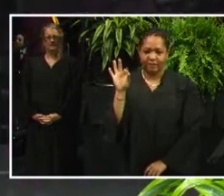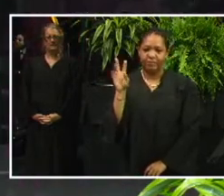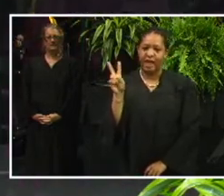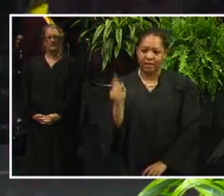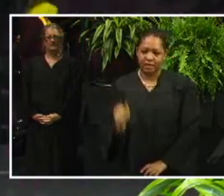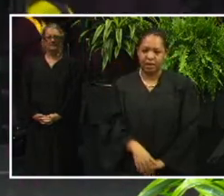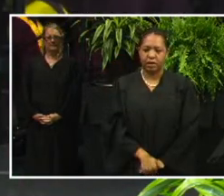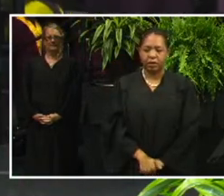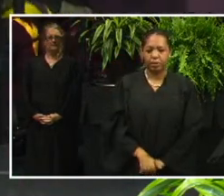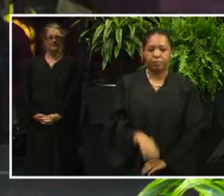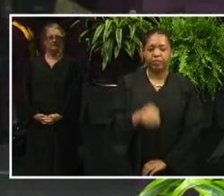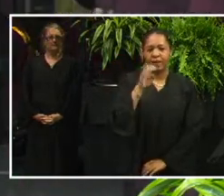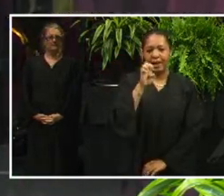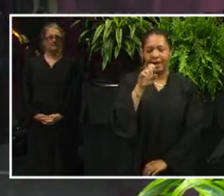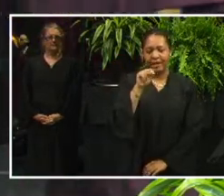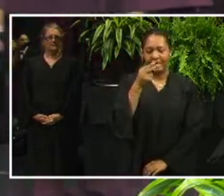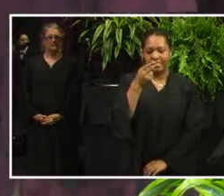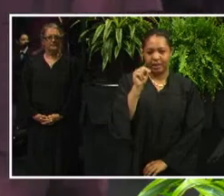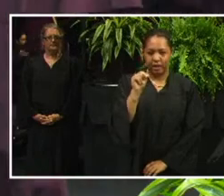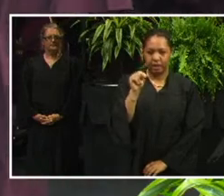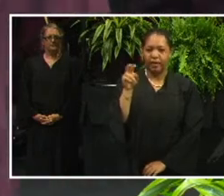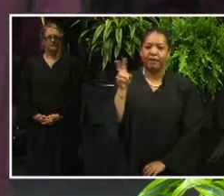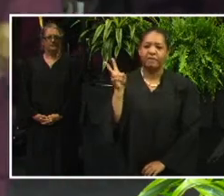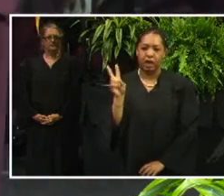Ethan Michael Vales.